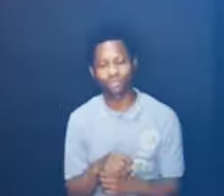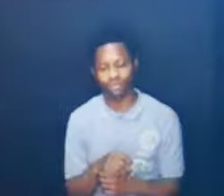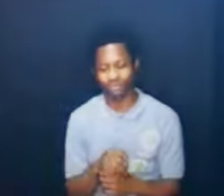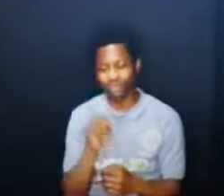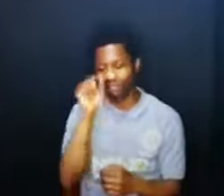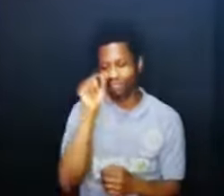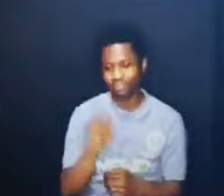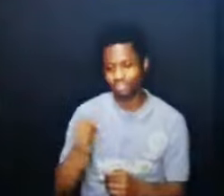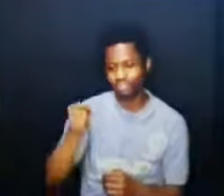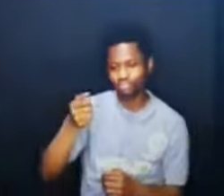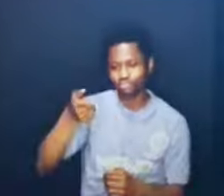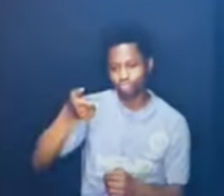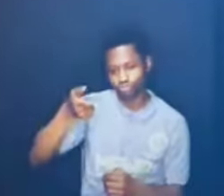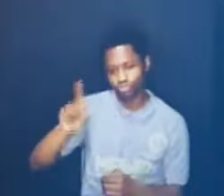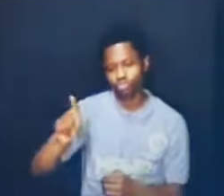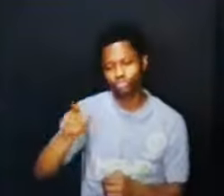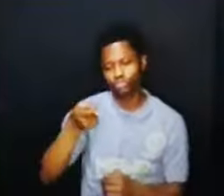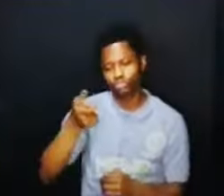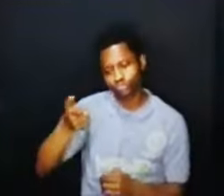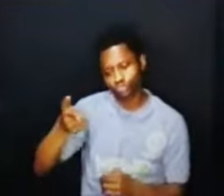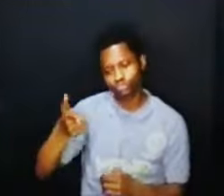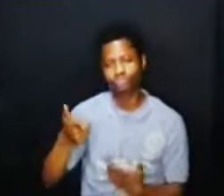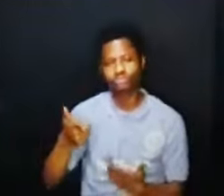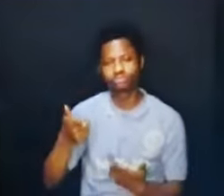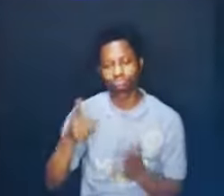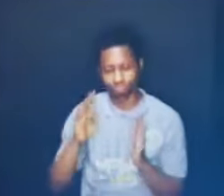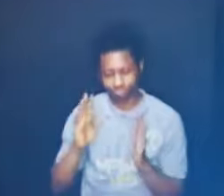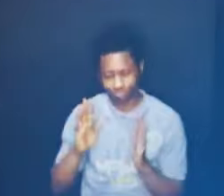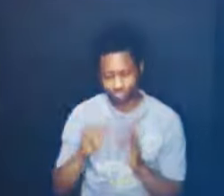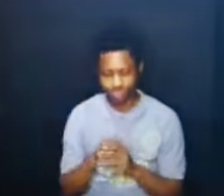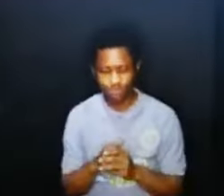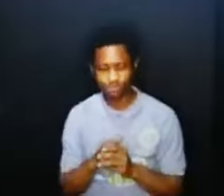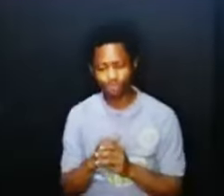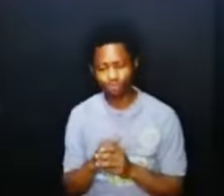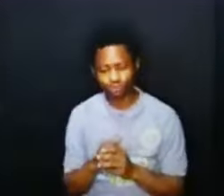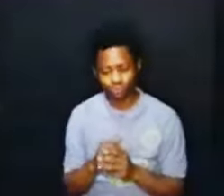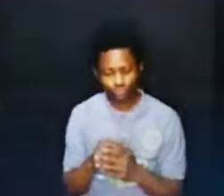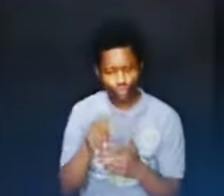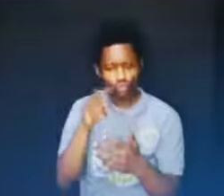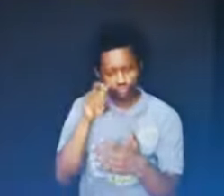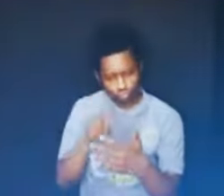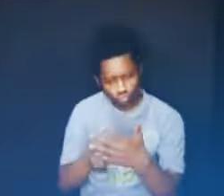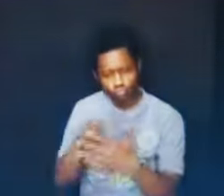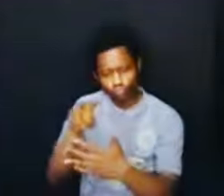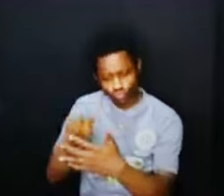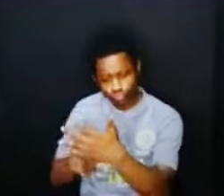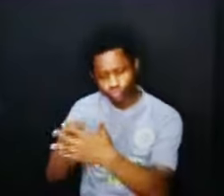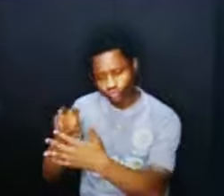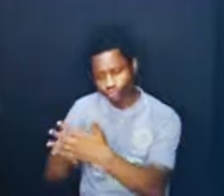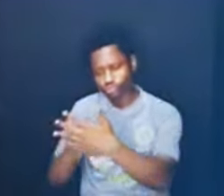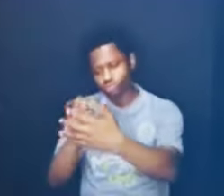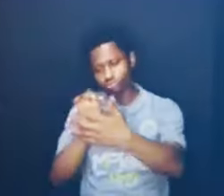this time. I want to take time to read from